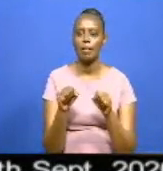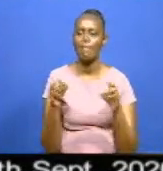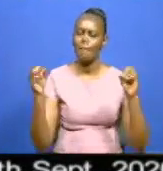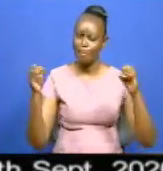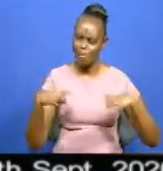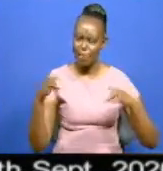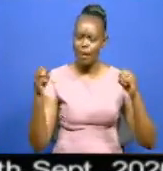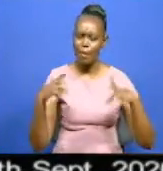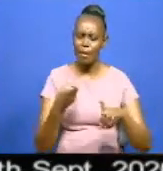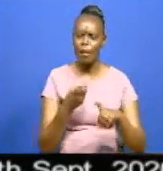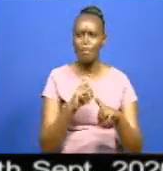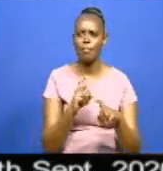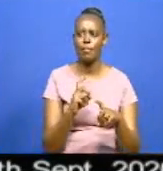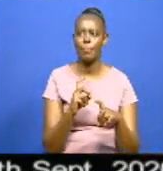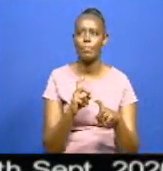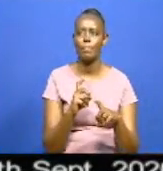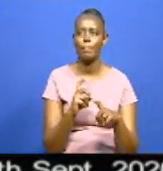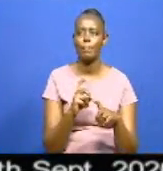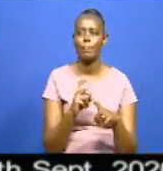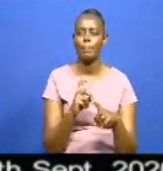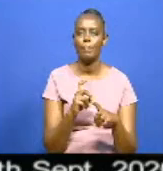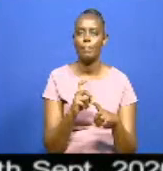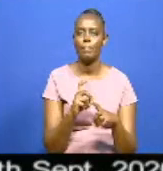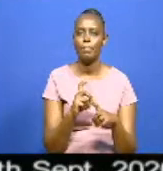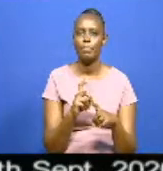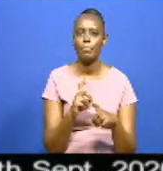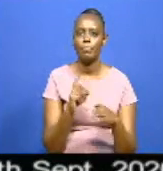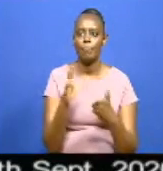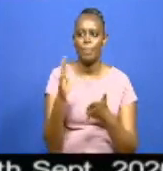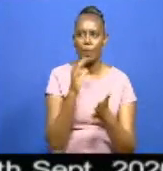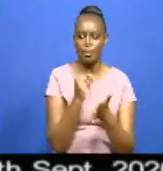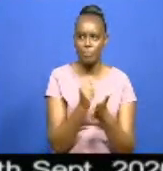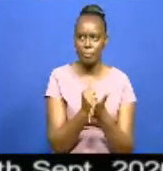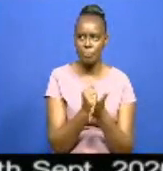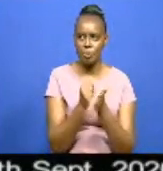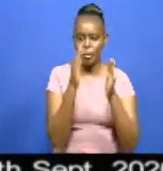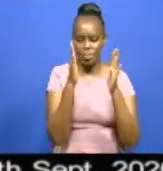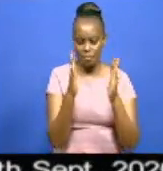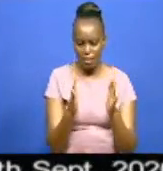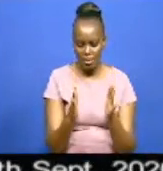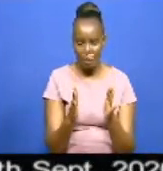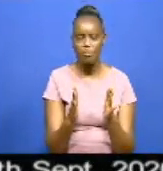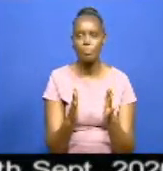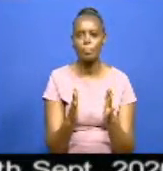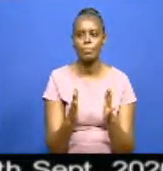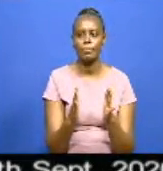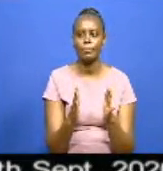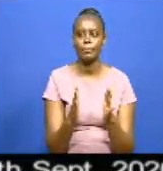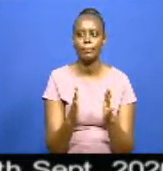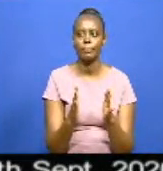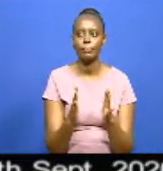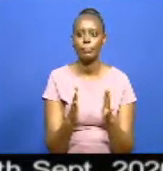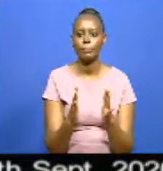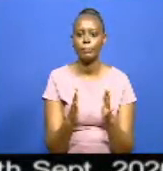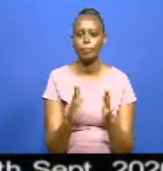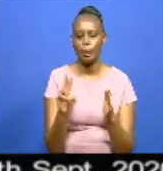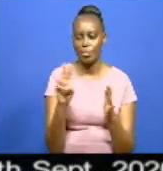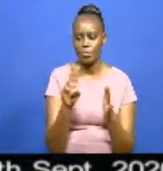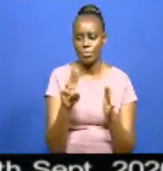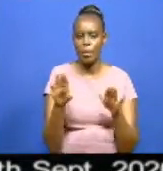that from the nominees that the two